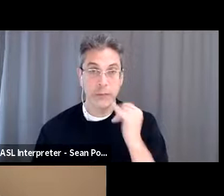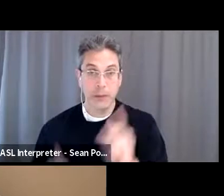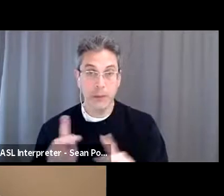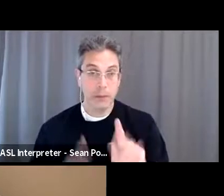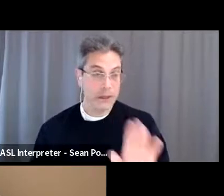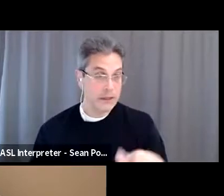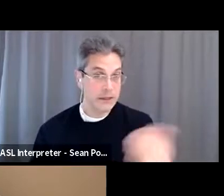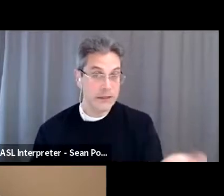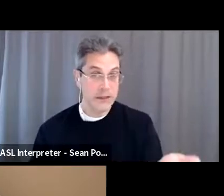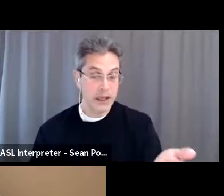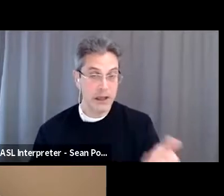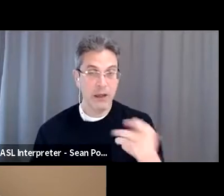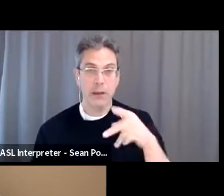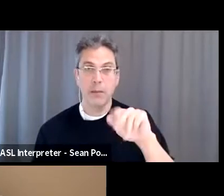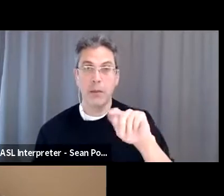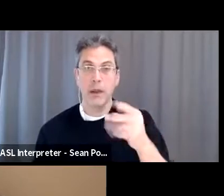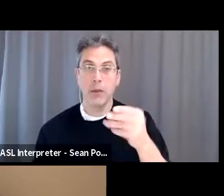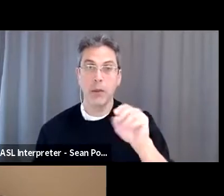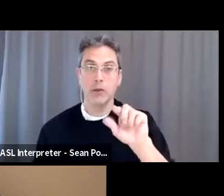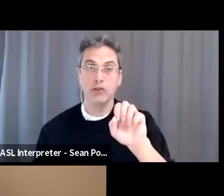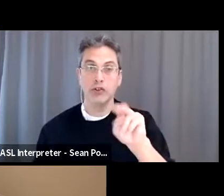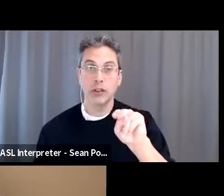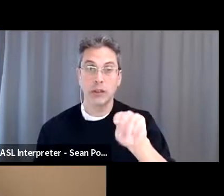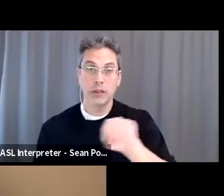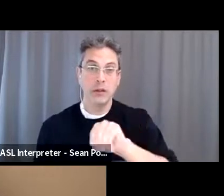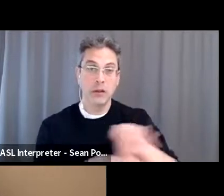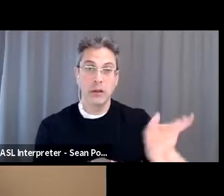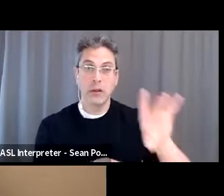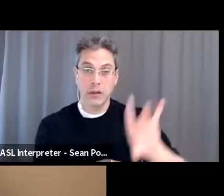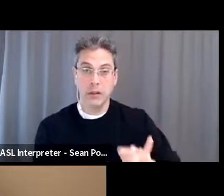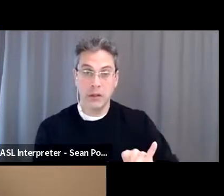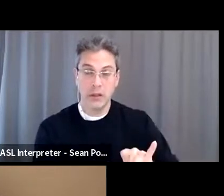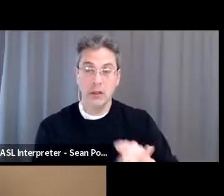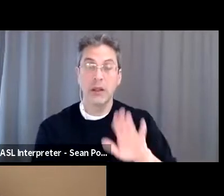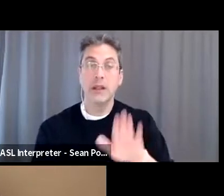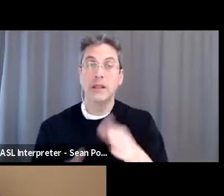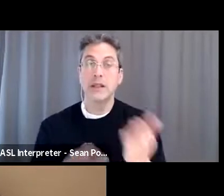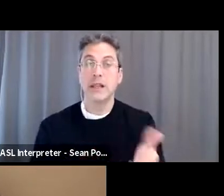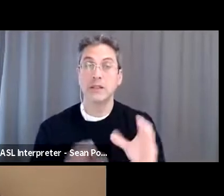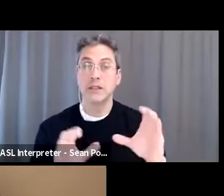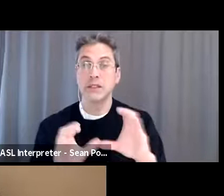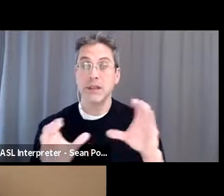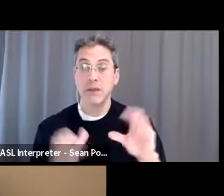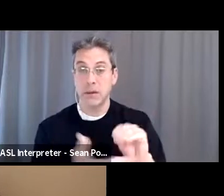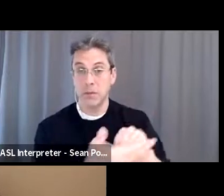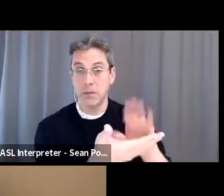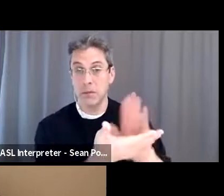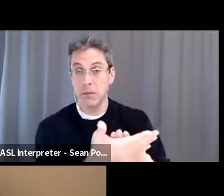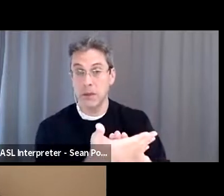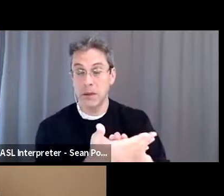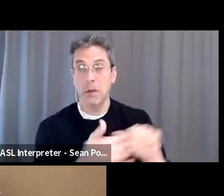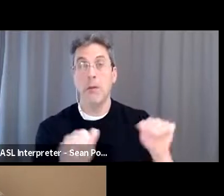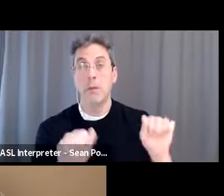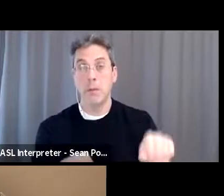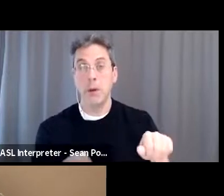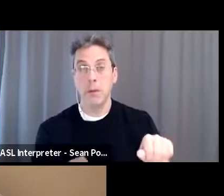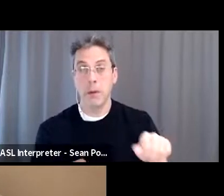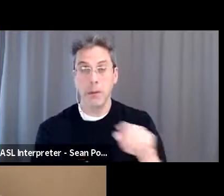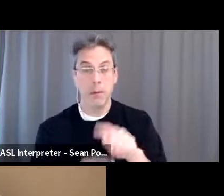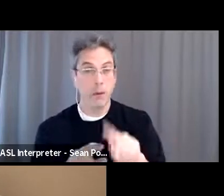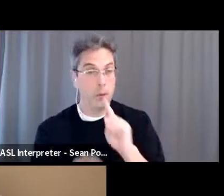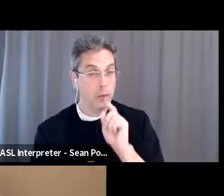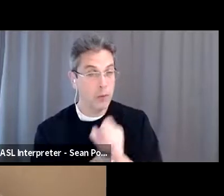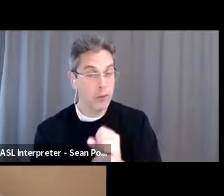certain pathogen, it gets maybe listed on the death certificate, they died from that pathogen. It's not as clear they died from a